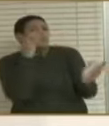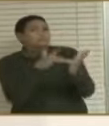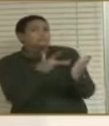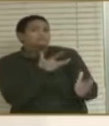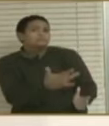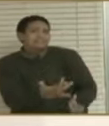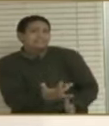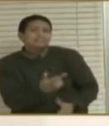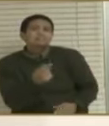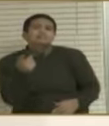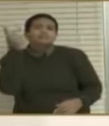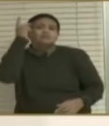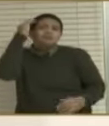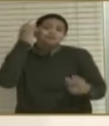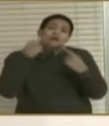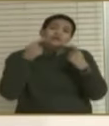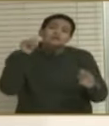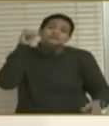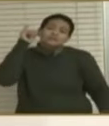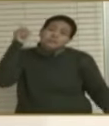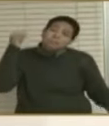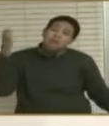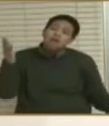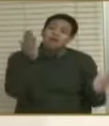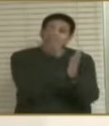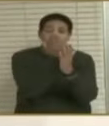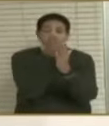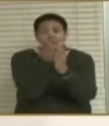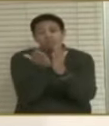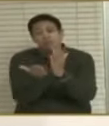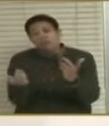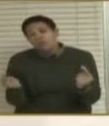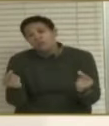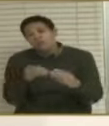announced a series of measures yesterday in the Parliament.